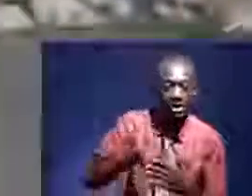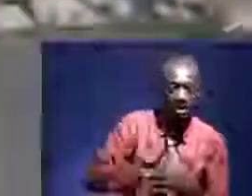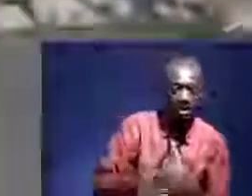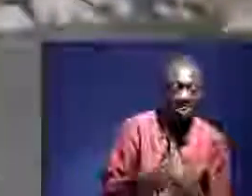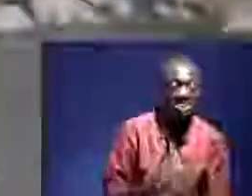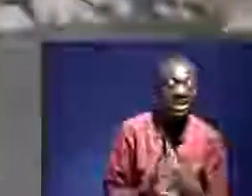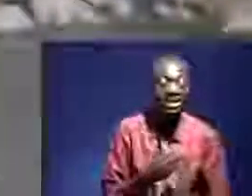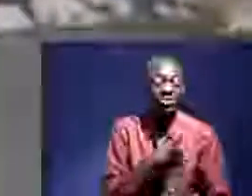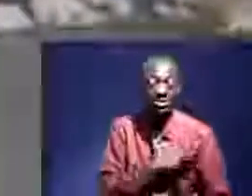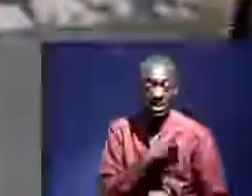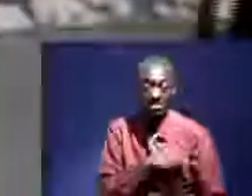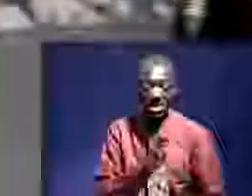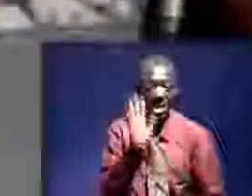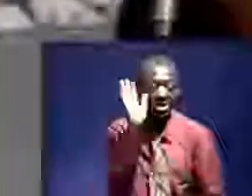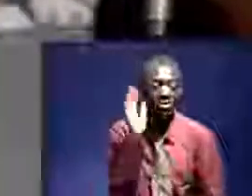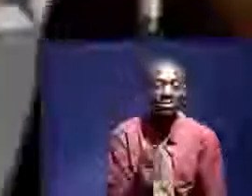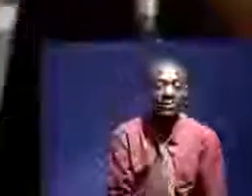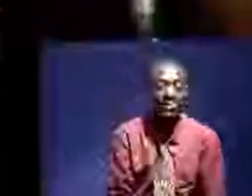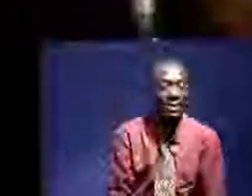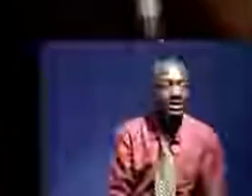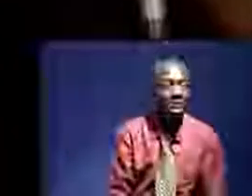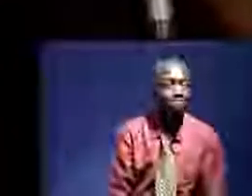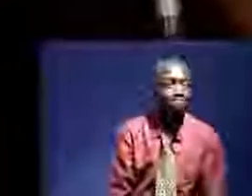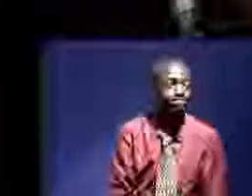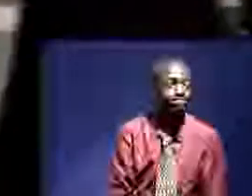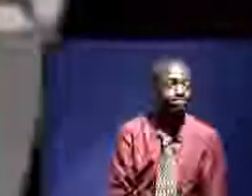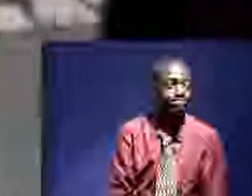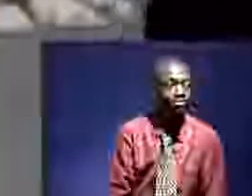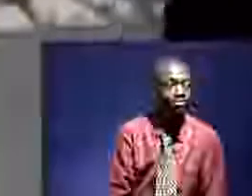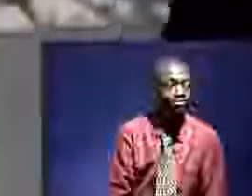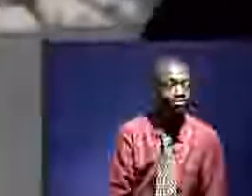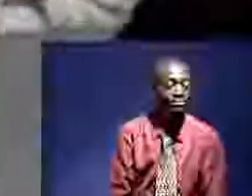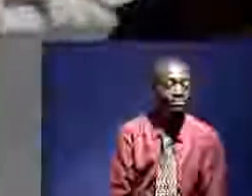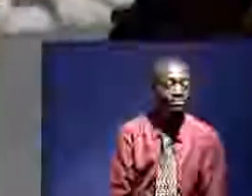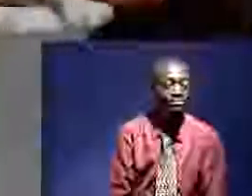Now I'm absolutely amazed at those of you in Mwanza.